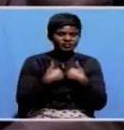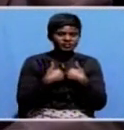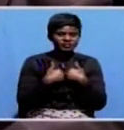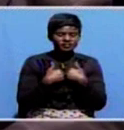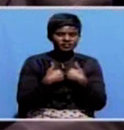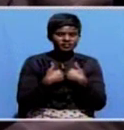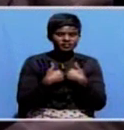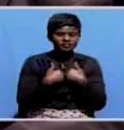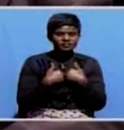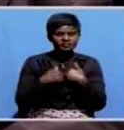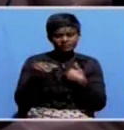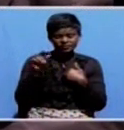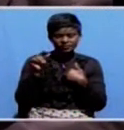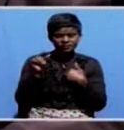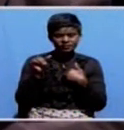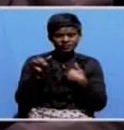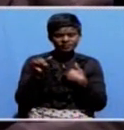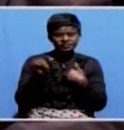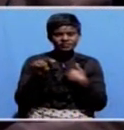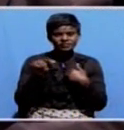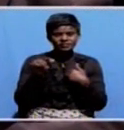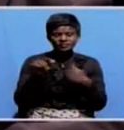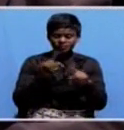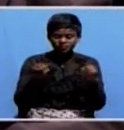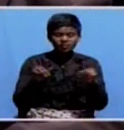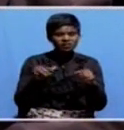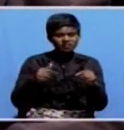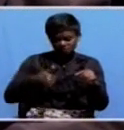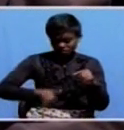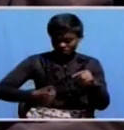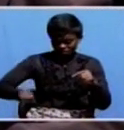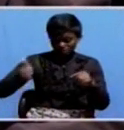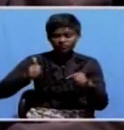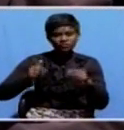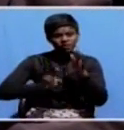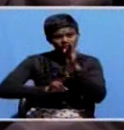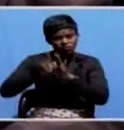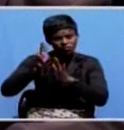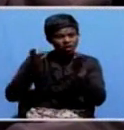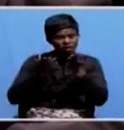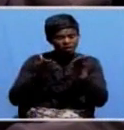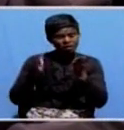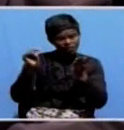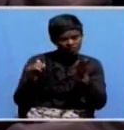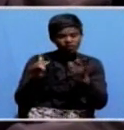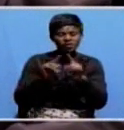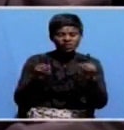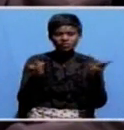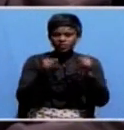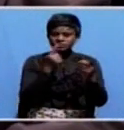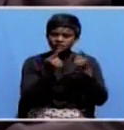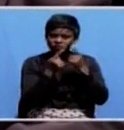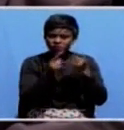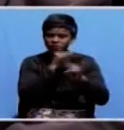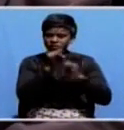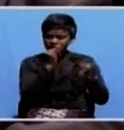you remember. But people respected him as their president. When he spoke at international fora,